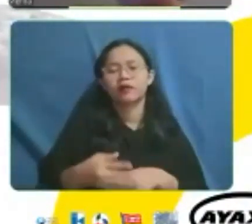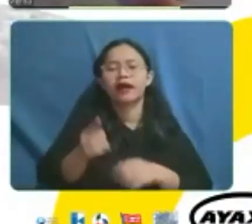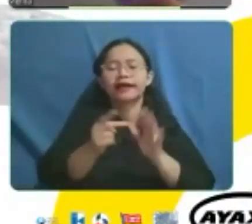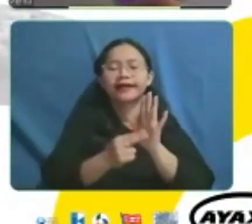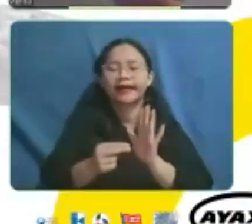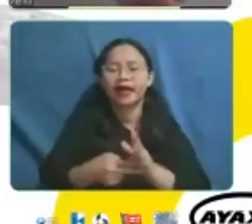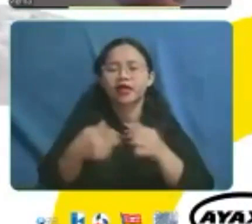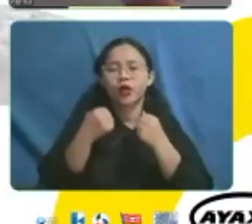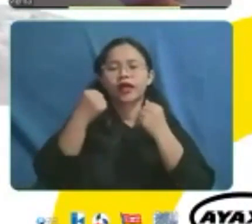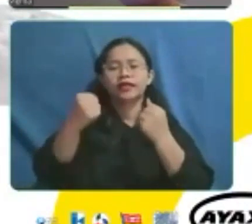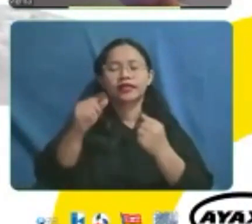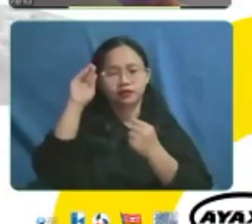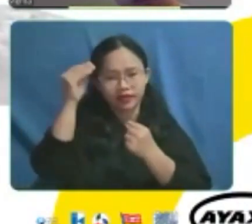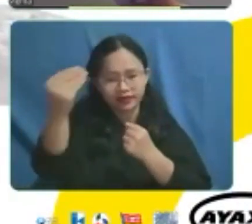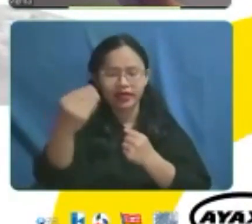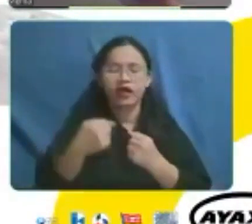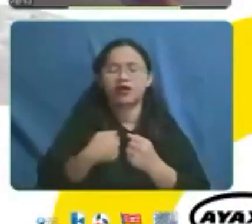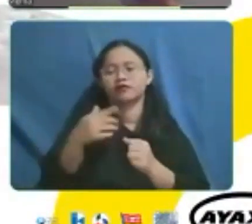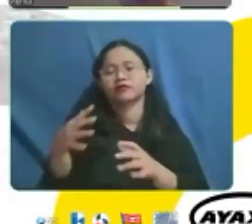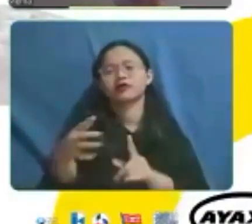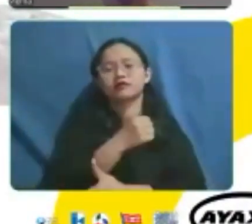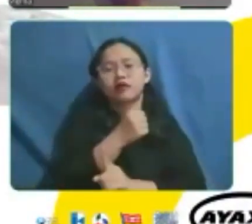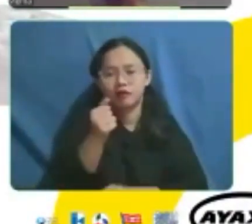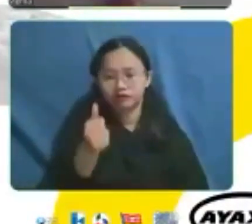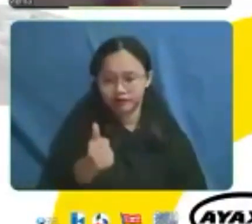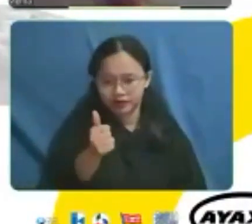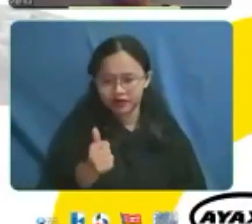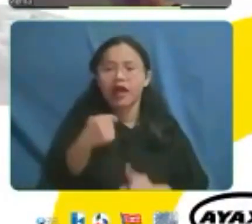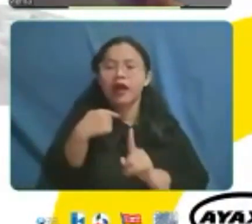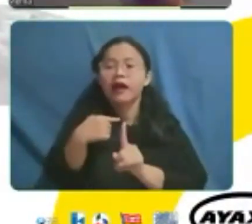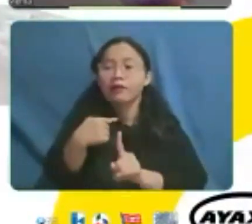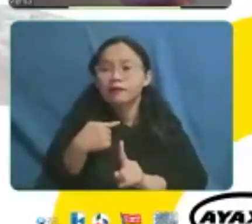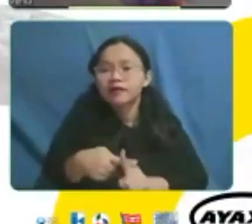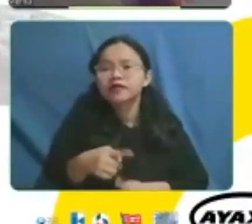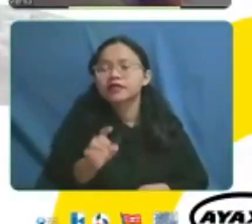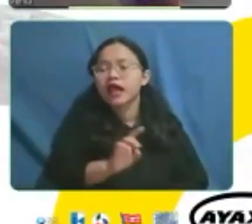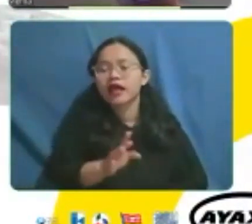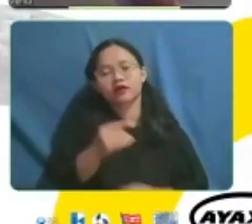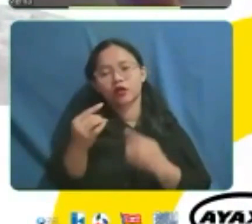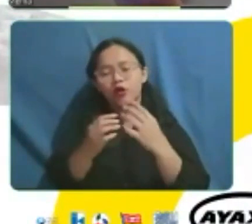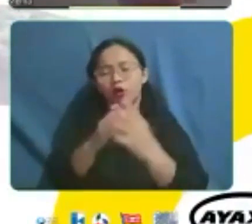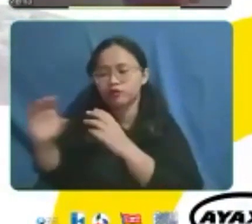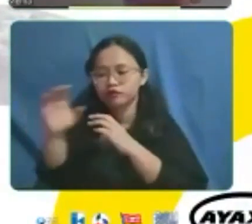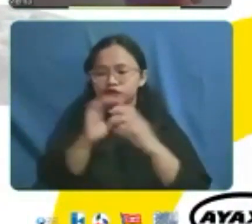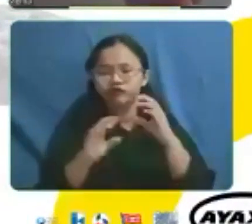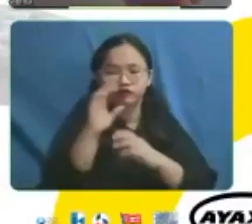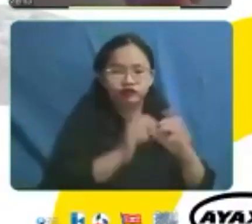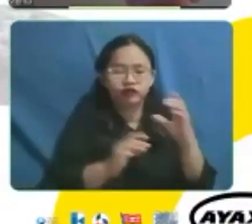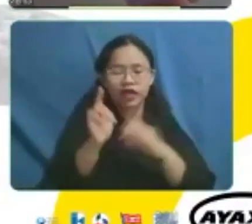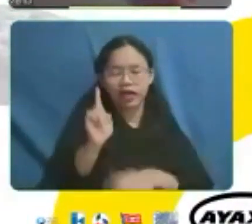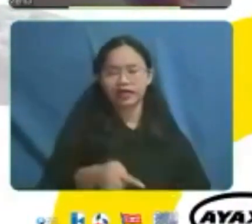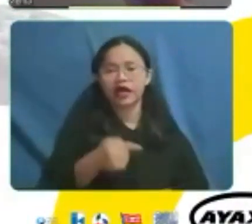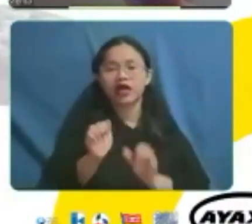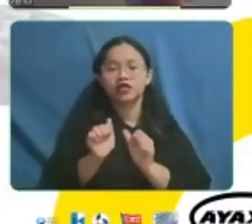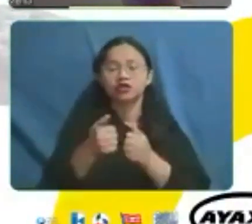mount campaigns that use storytelling as well as rigorous research to influence policies. And